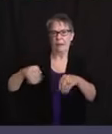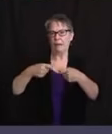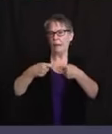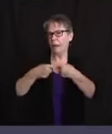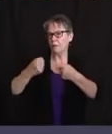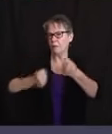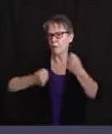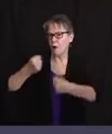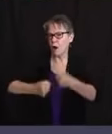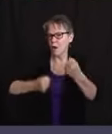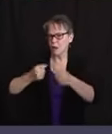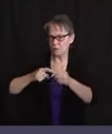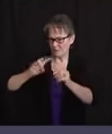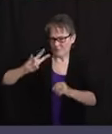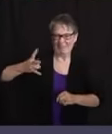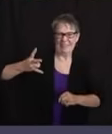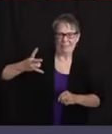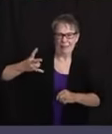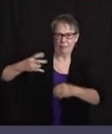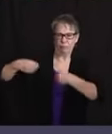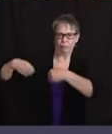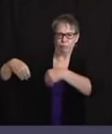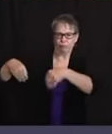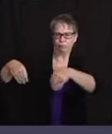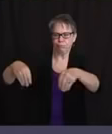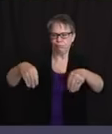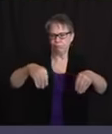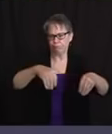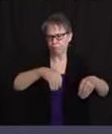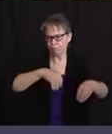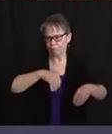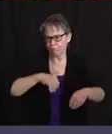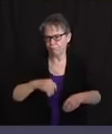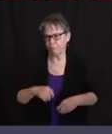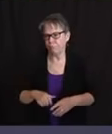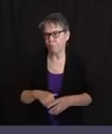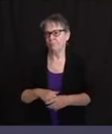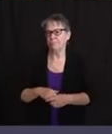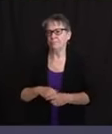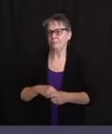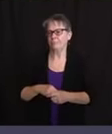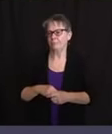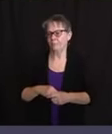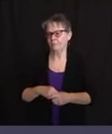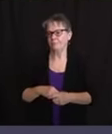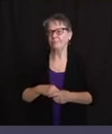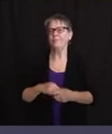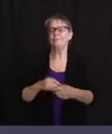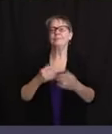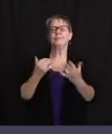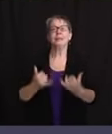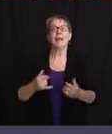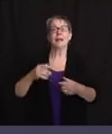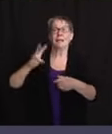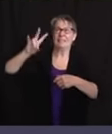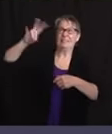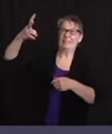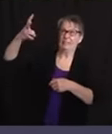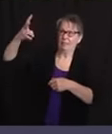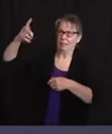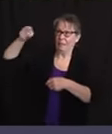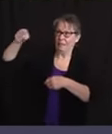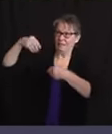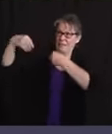Turnpike Authority putting infrastructure, real infrastructure, into rest areas up and down the state is going to be a big difference. So that's where I would be on